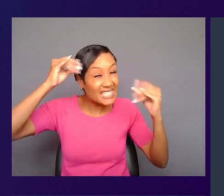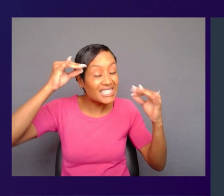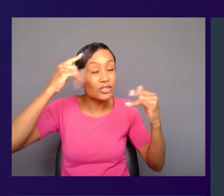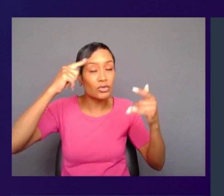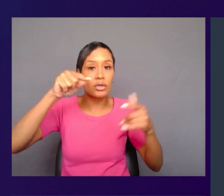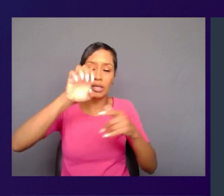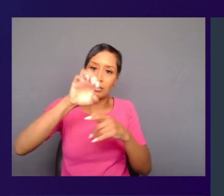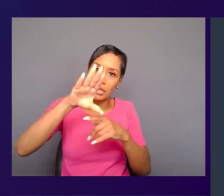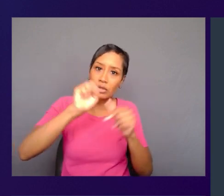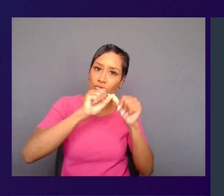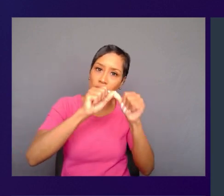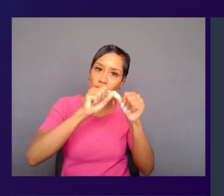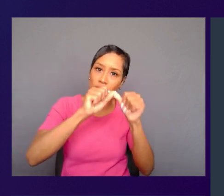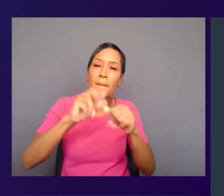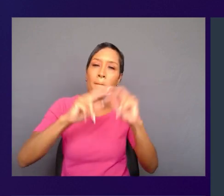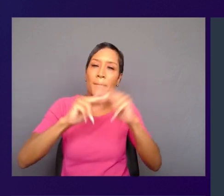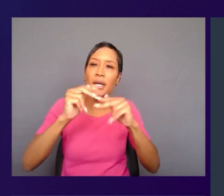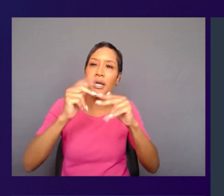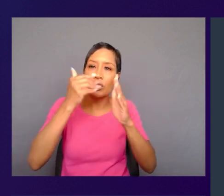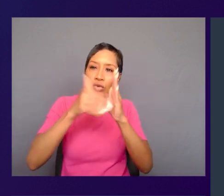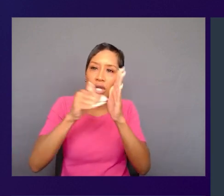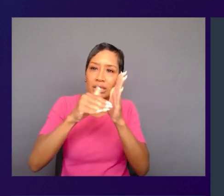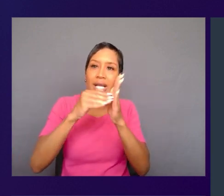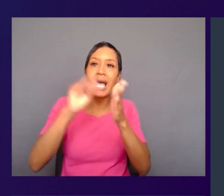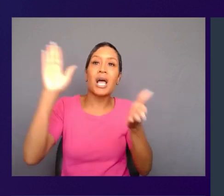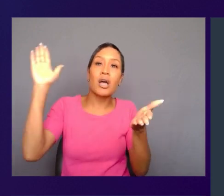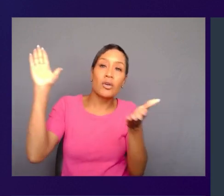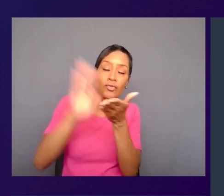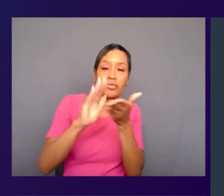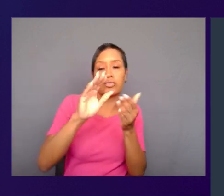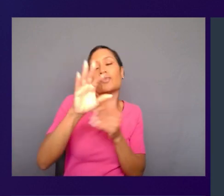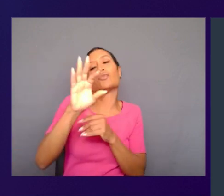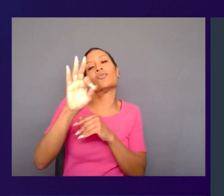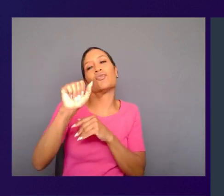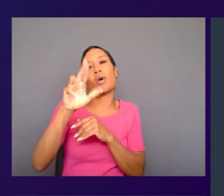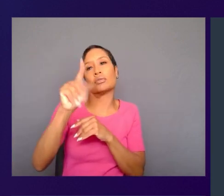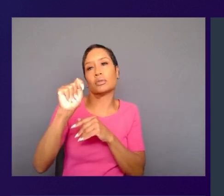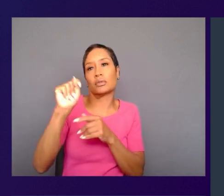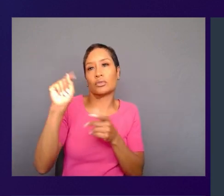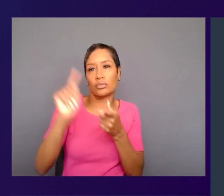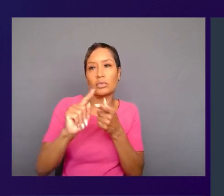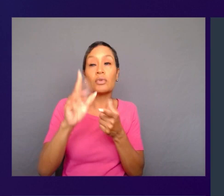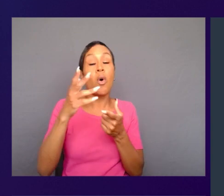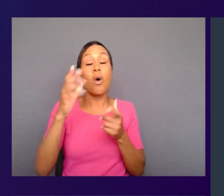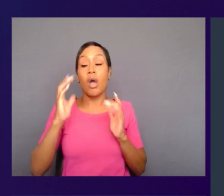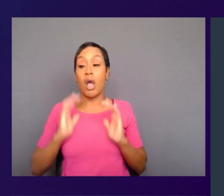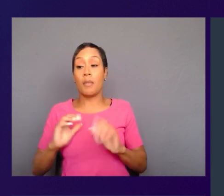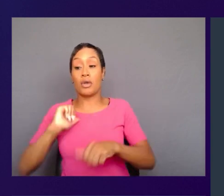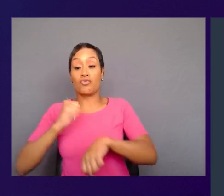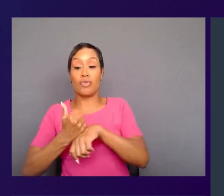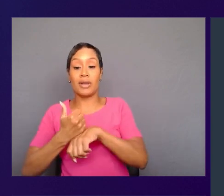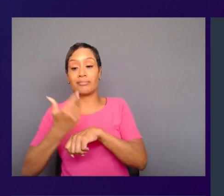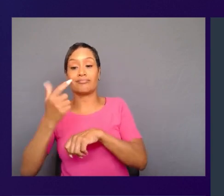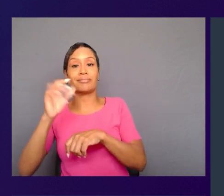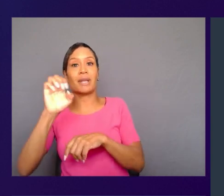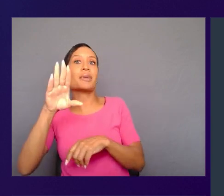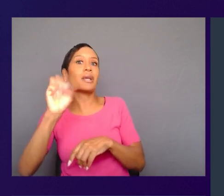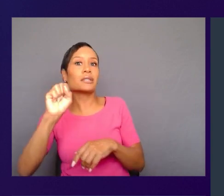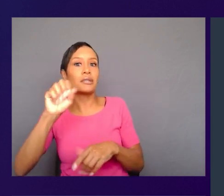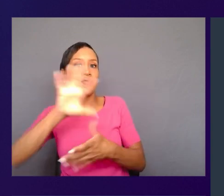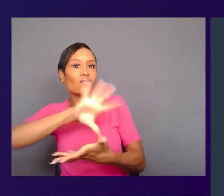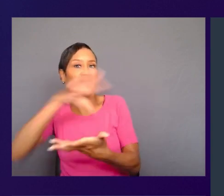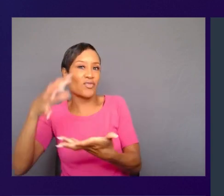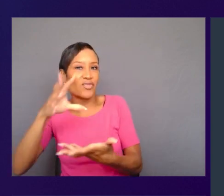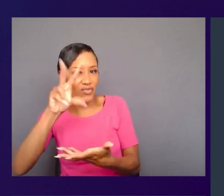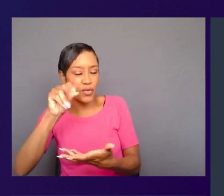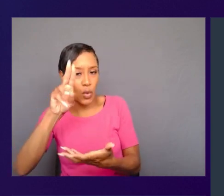built-in redundancy and fault reduction. So when customers create an EBS volume, for example, our service is going to